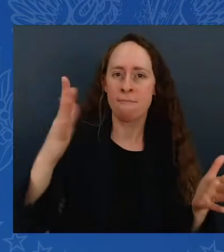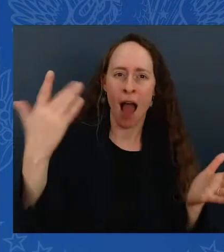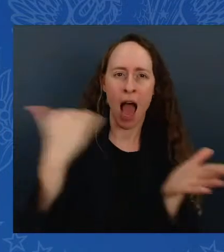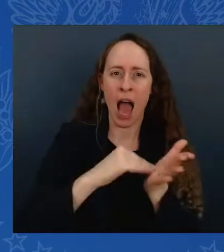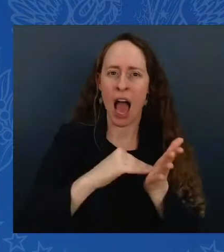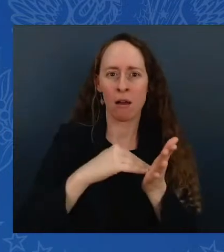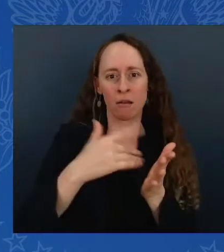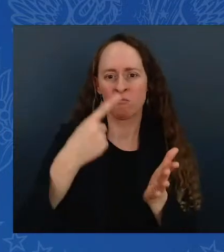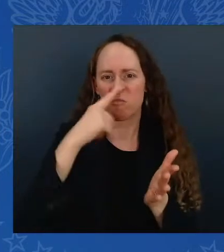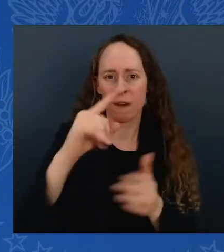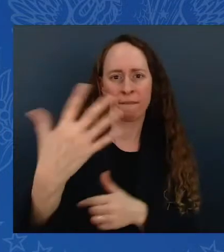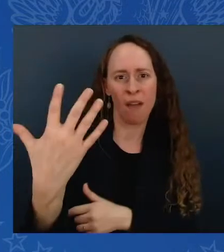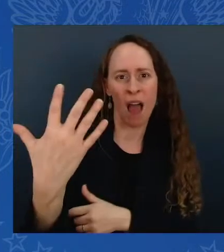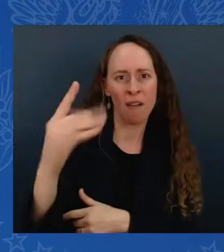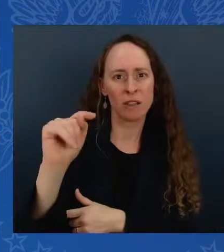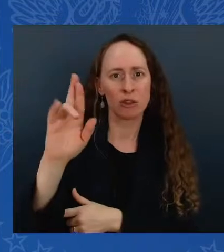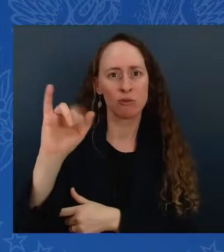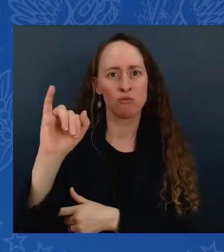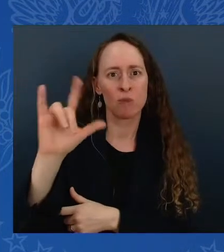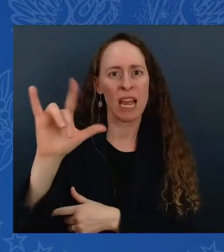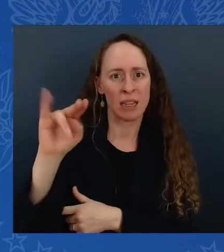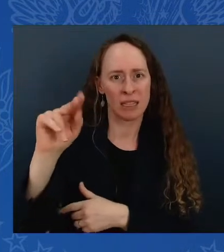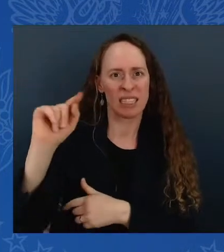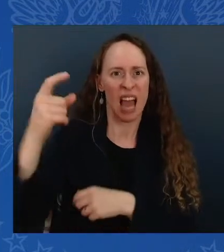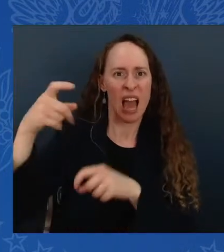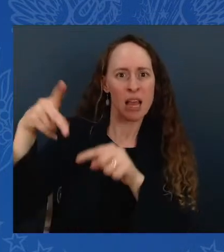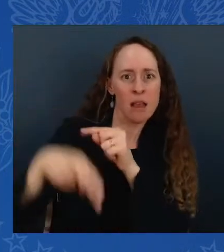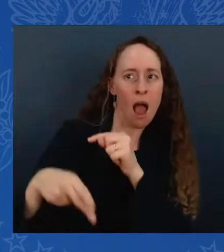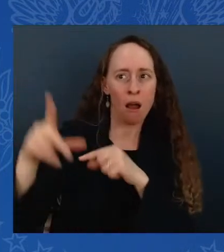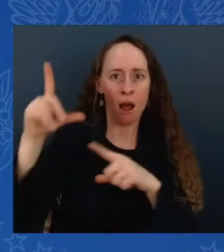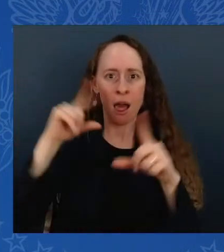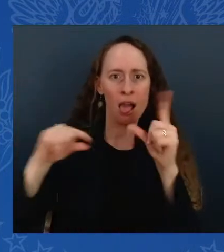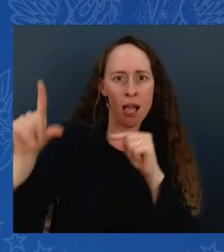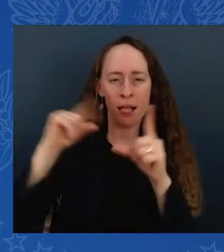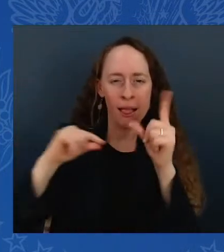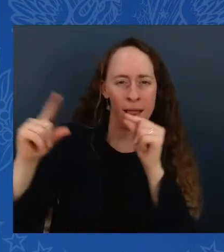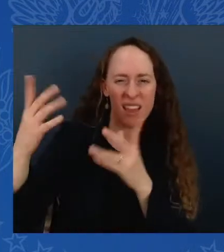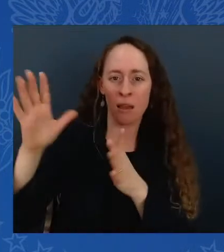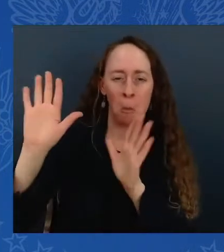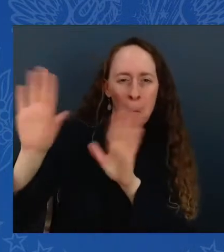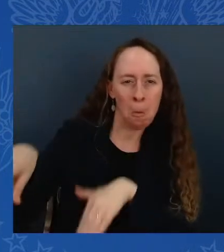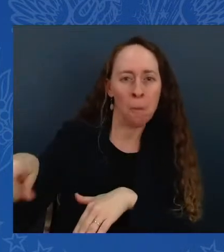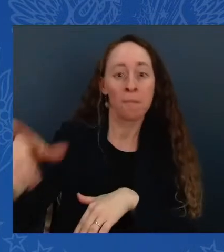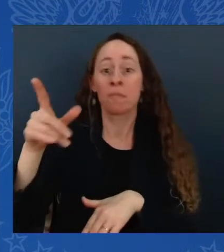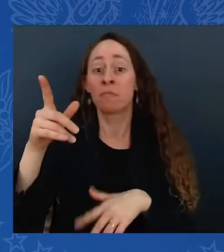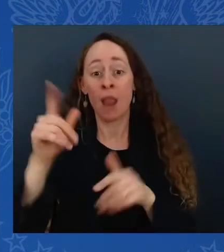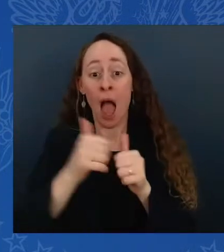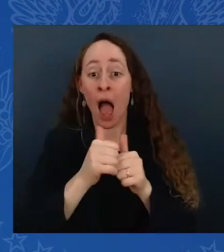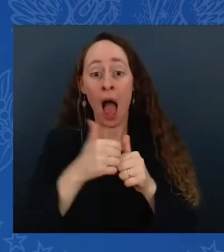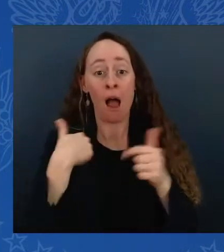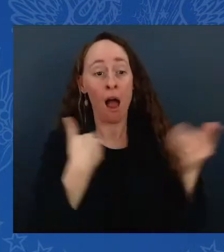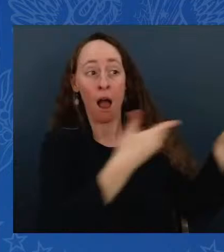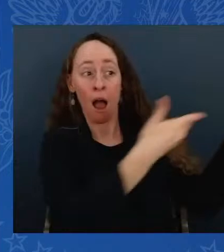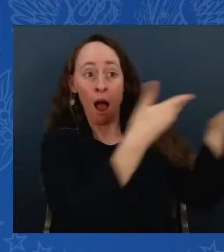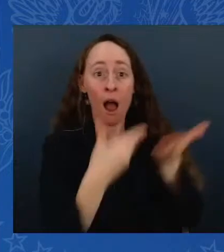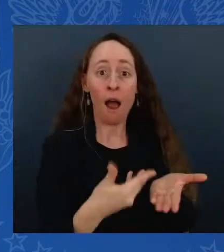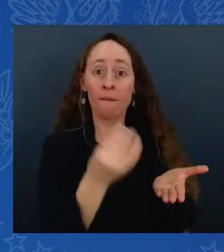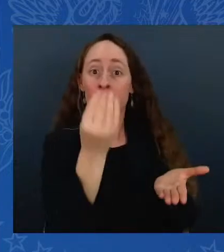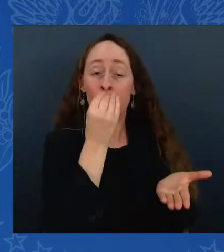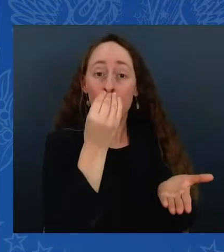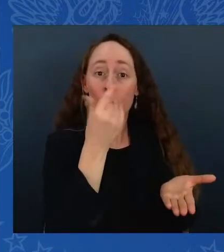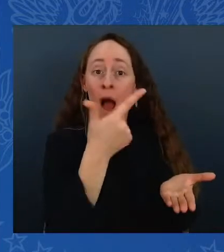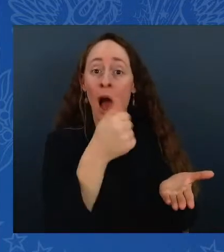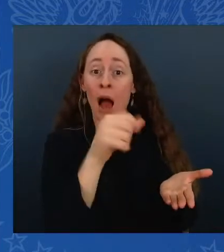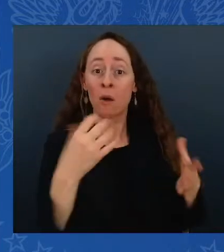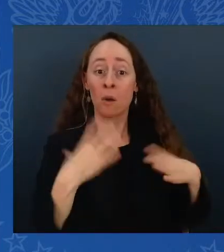tax on imported goods, food, gasoline, clothing, and more. As most of you know, such policies would cost